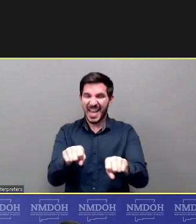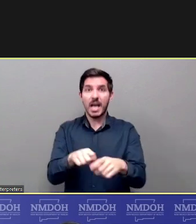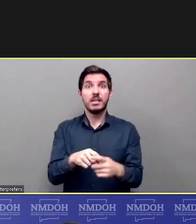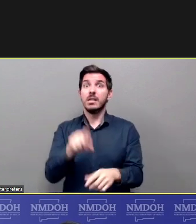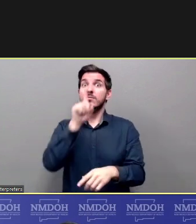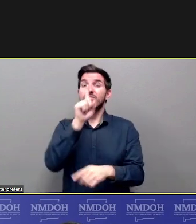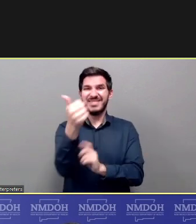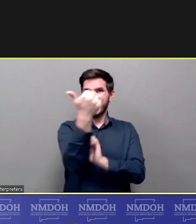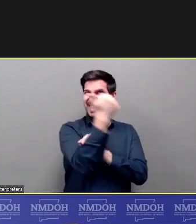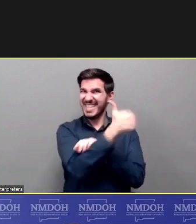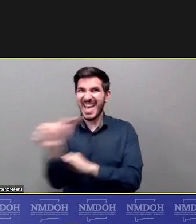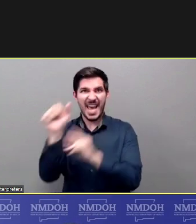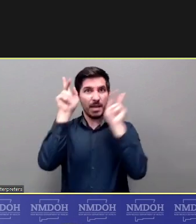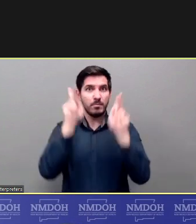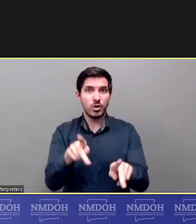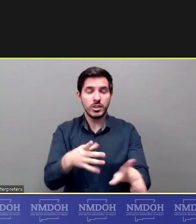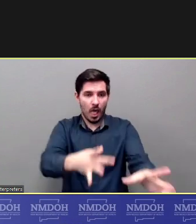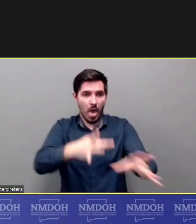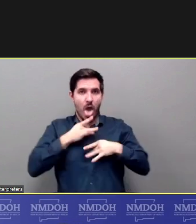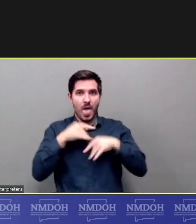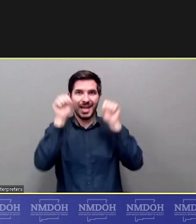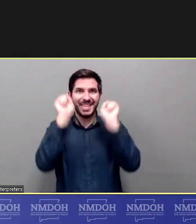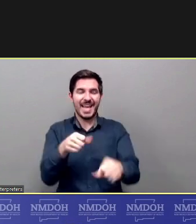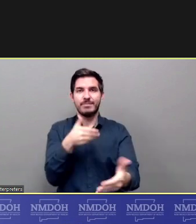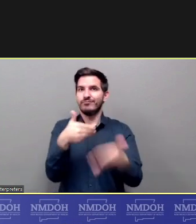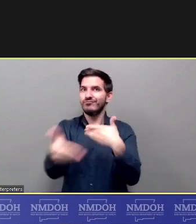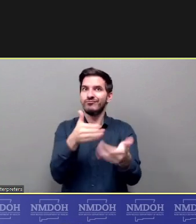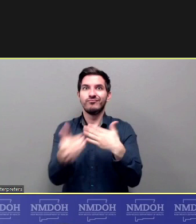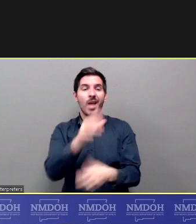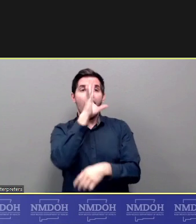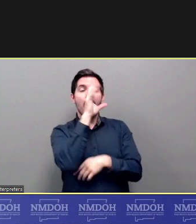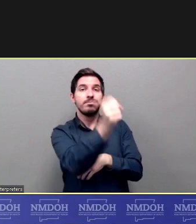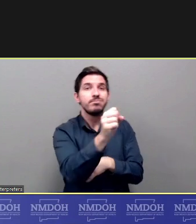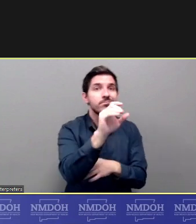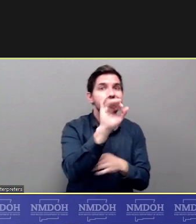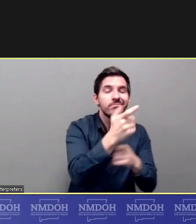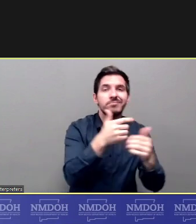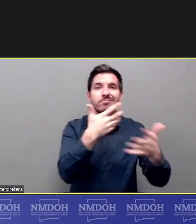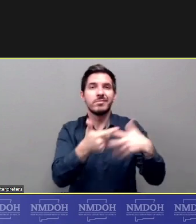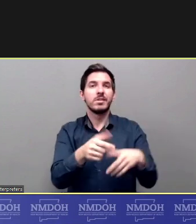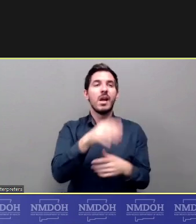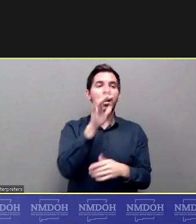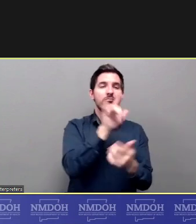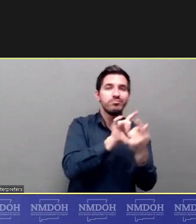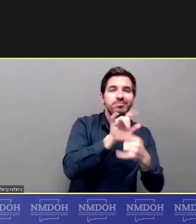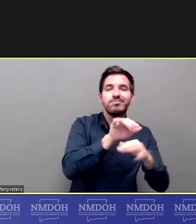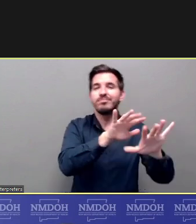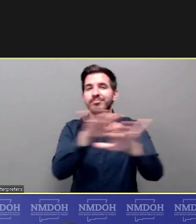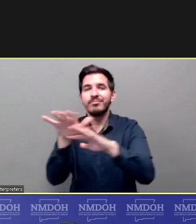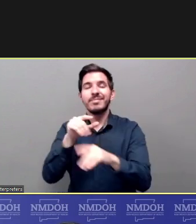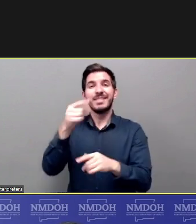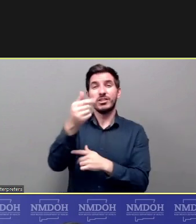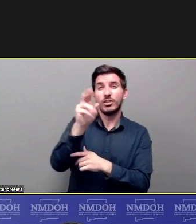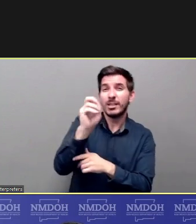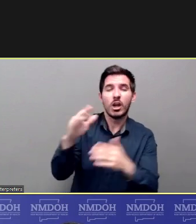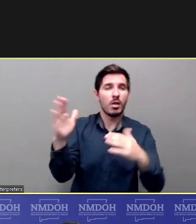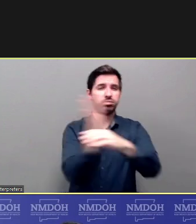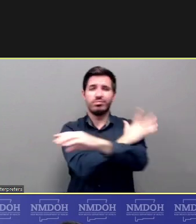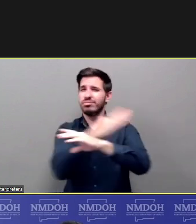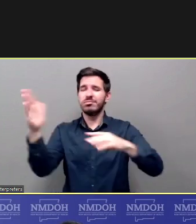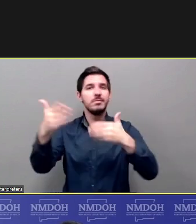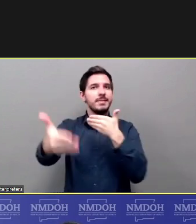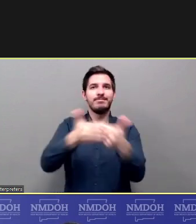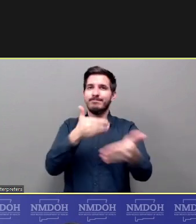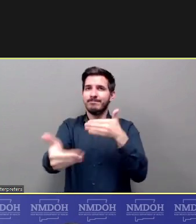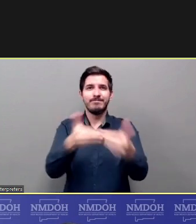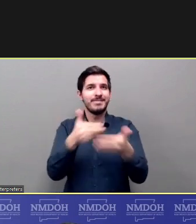get monkeypox regardless of sexual orientation, gender, or gender identity. So once again, it's going down,